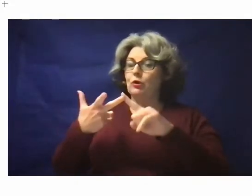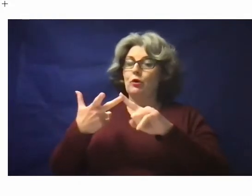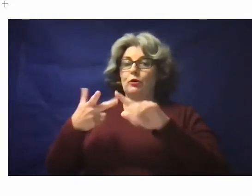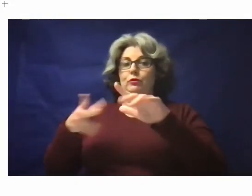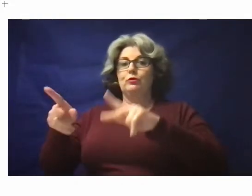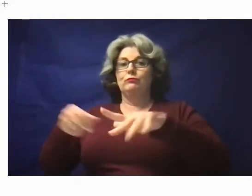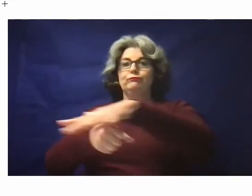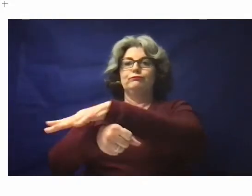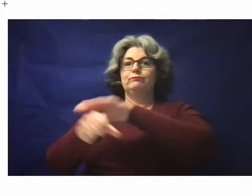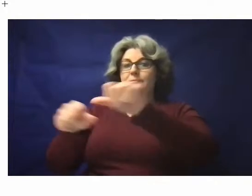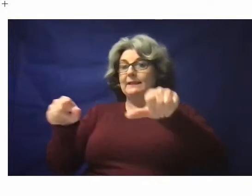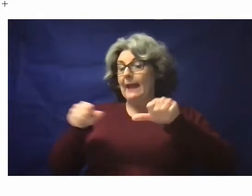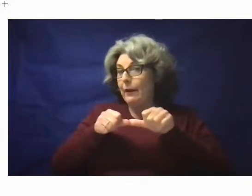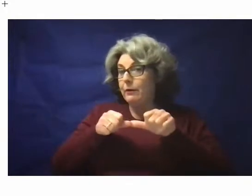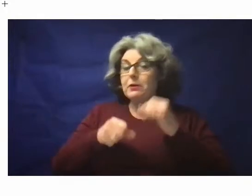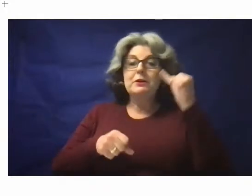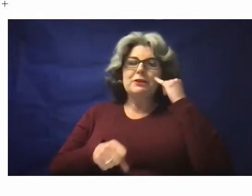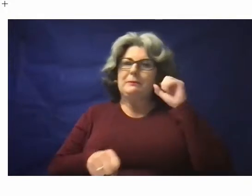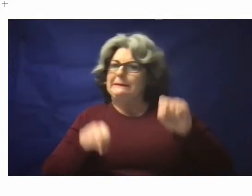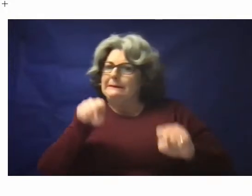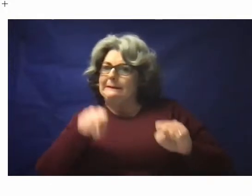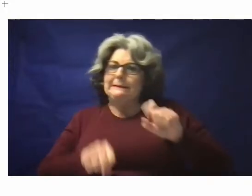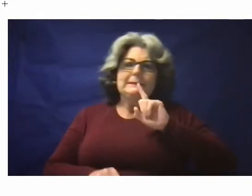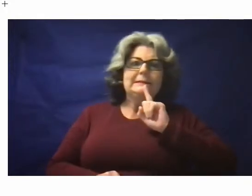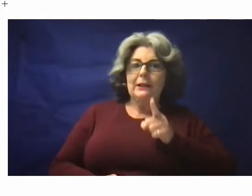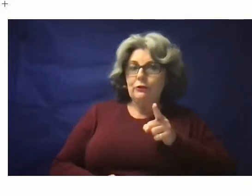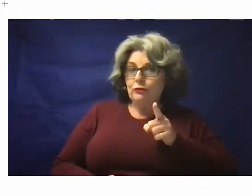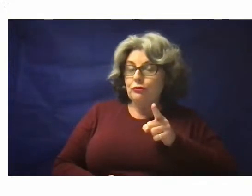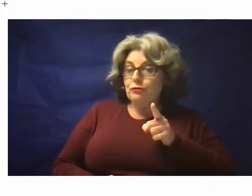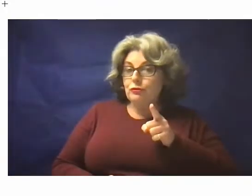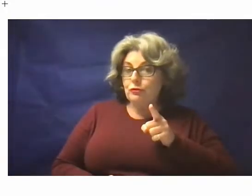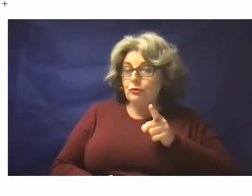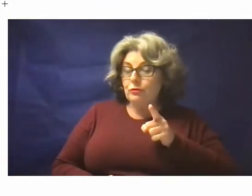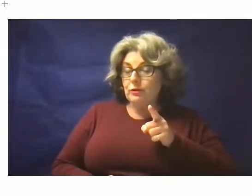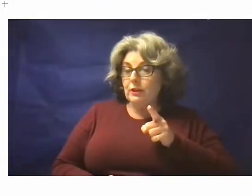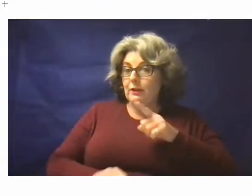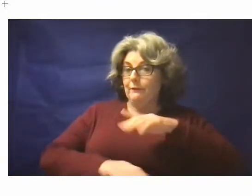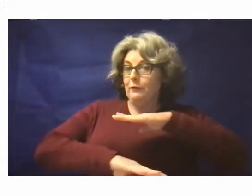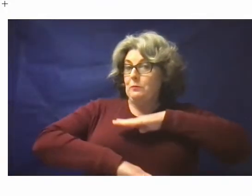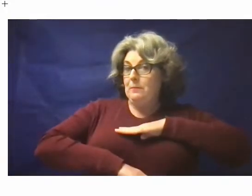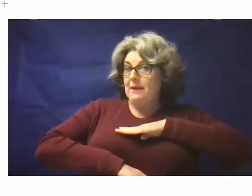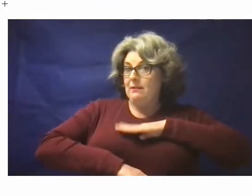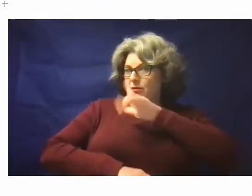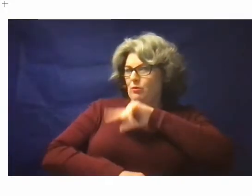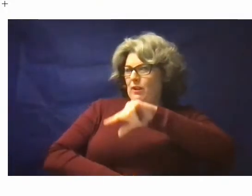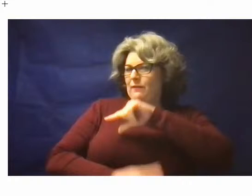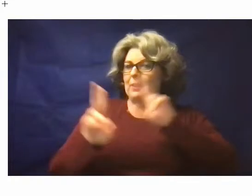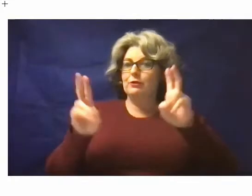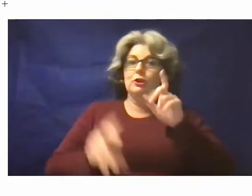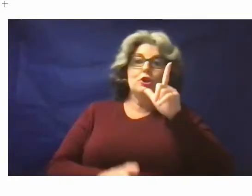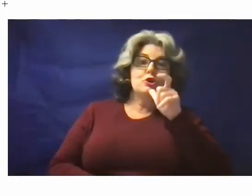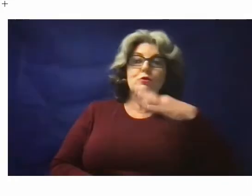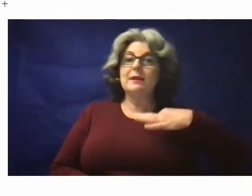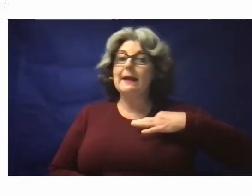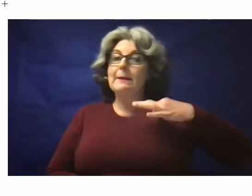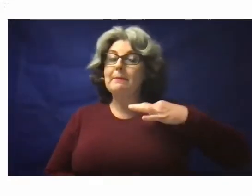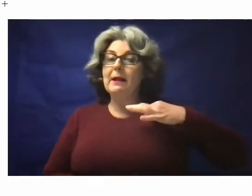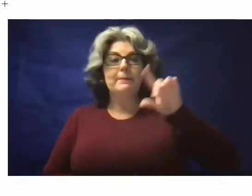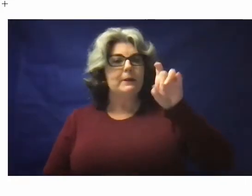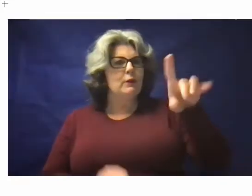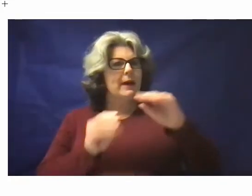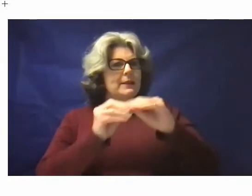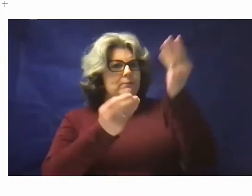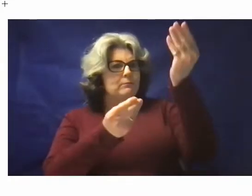area. So if you're not sure if you are within the who can apply, you can ask for more information